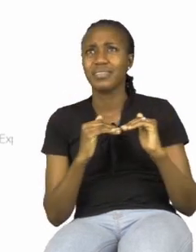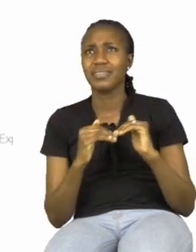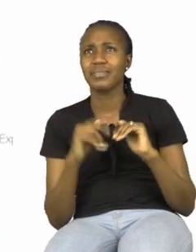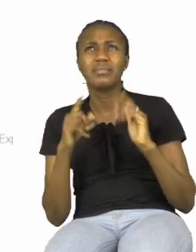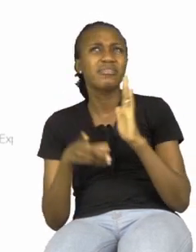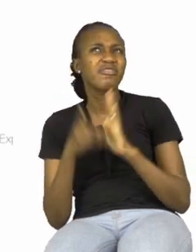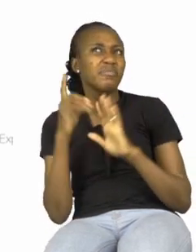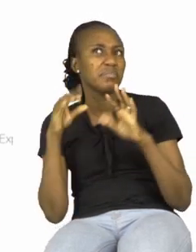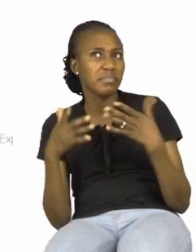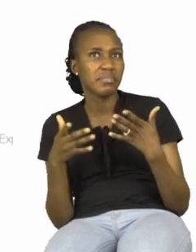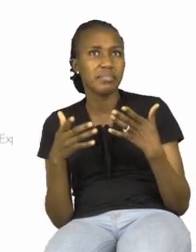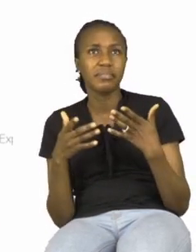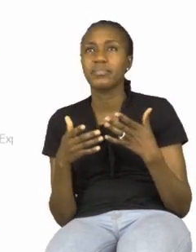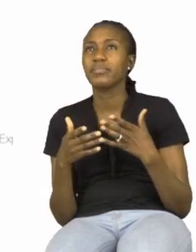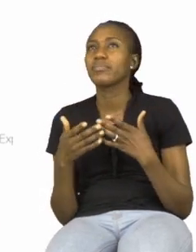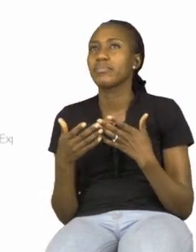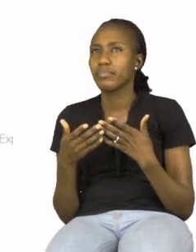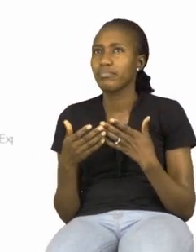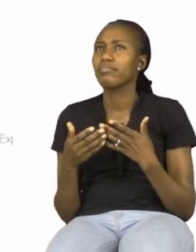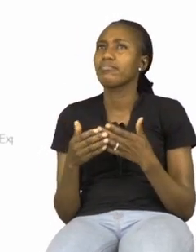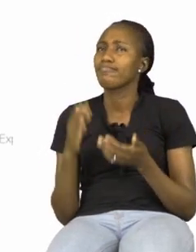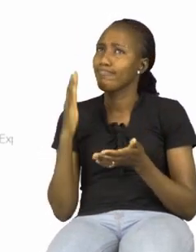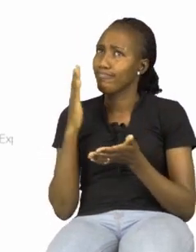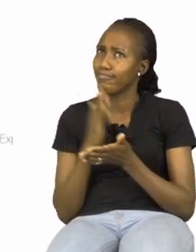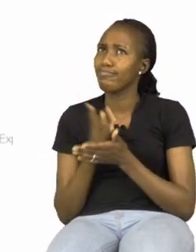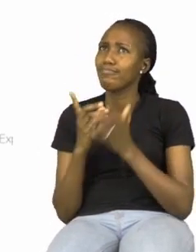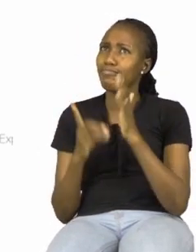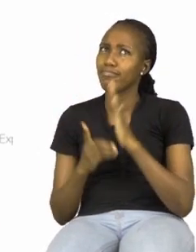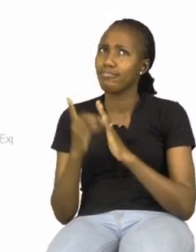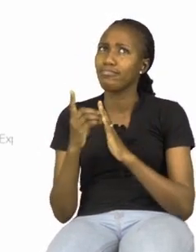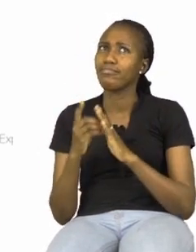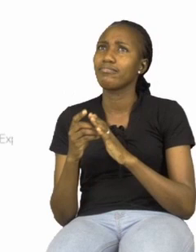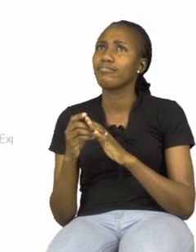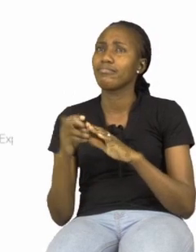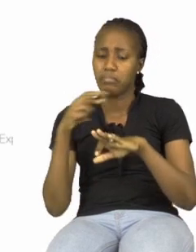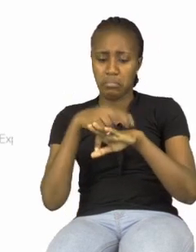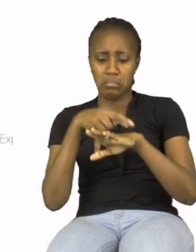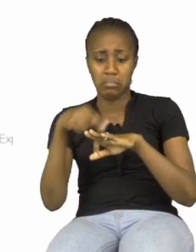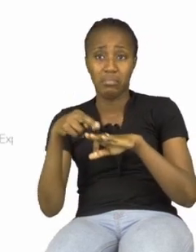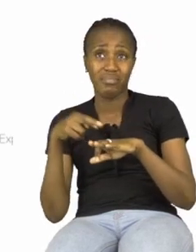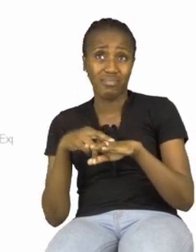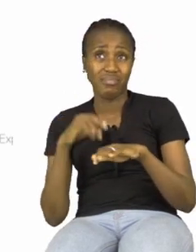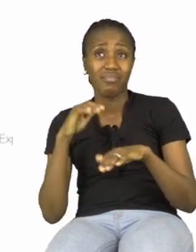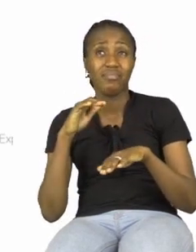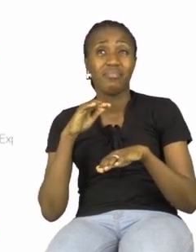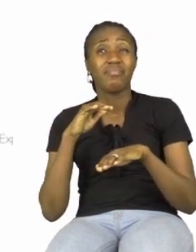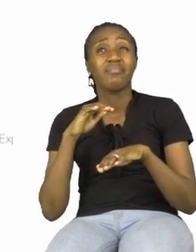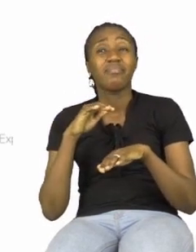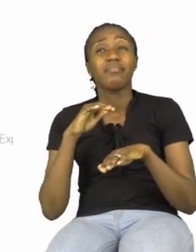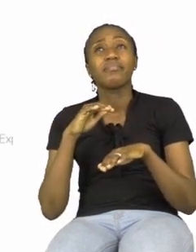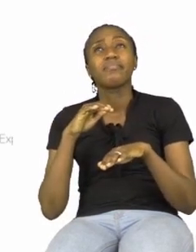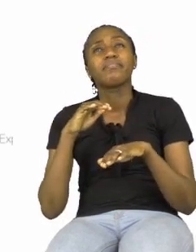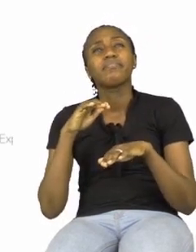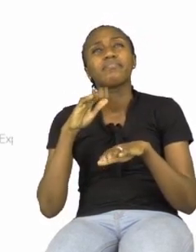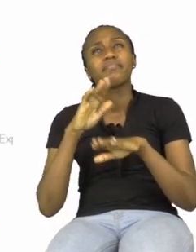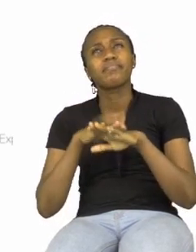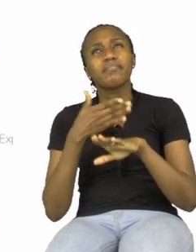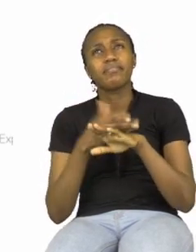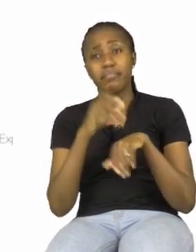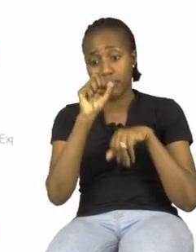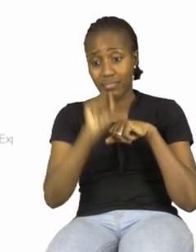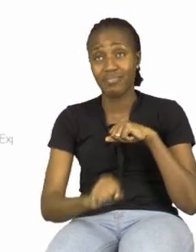been? So there have been development in certain regions. I know, like, for example, the South has been part of the development